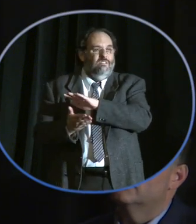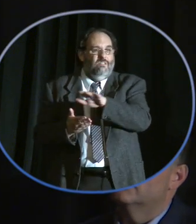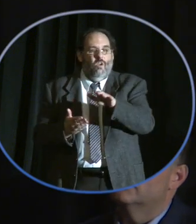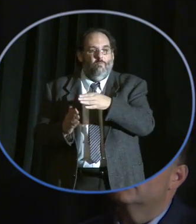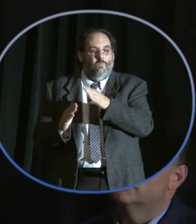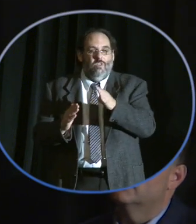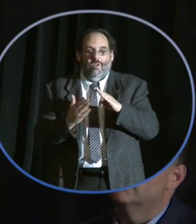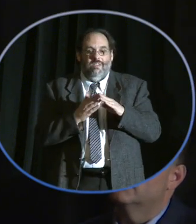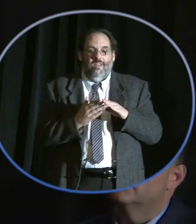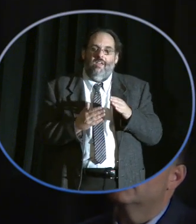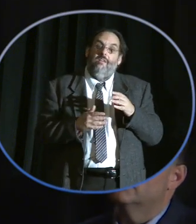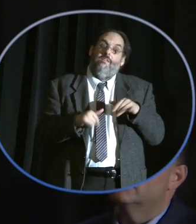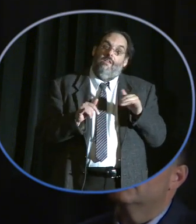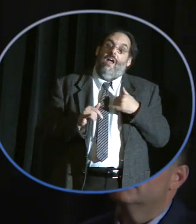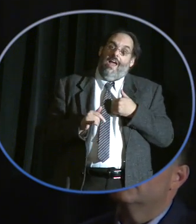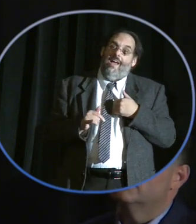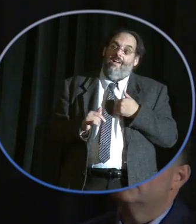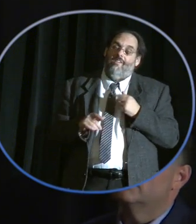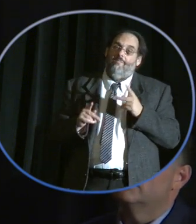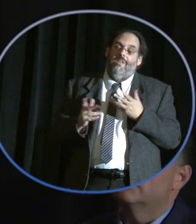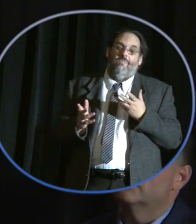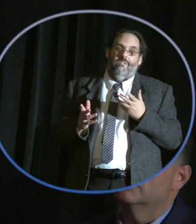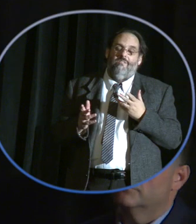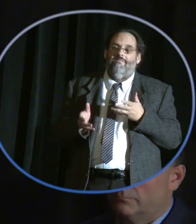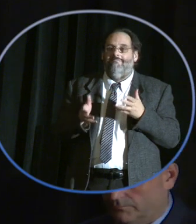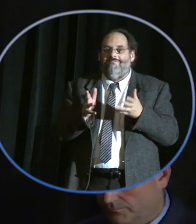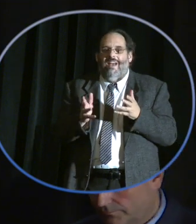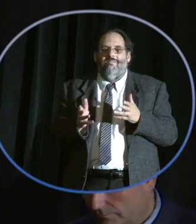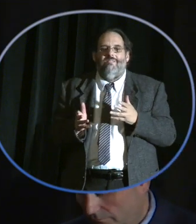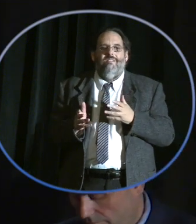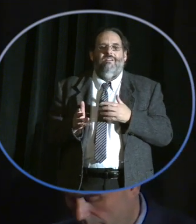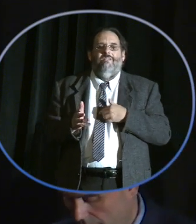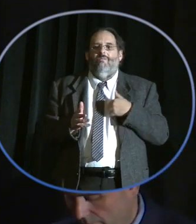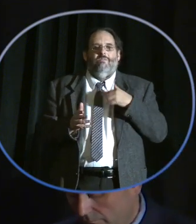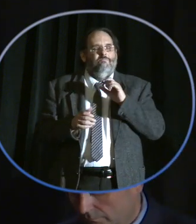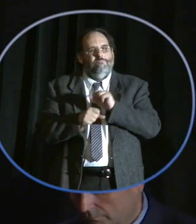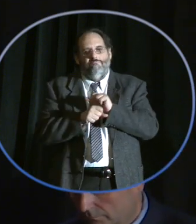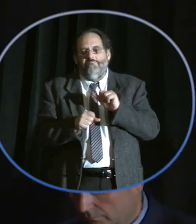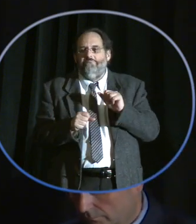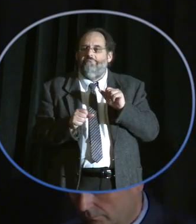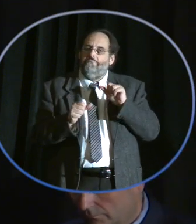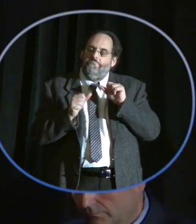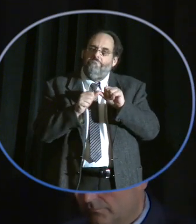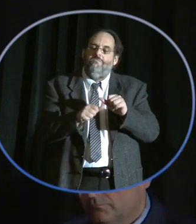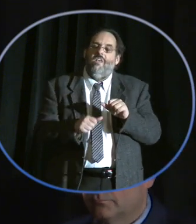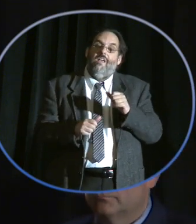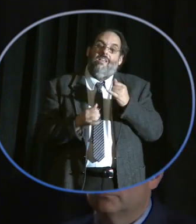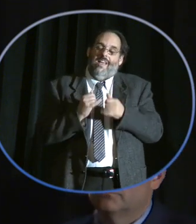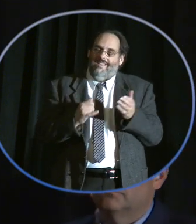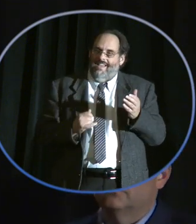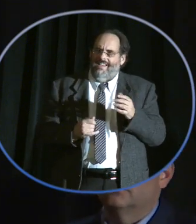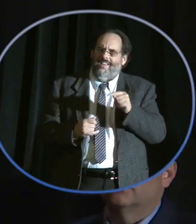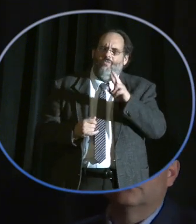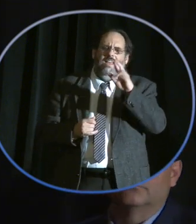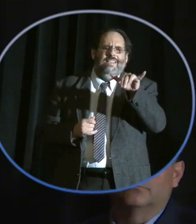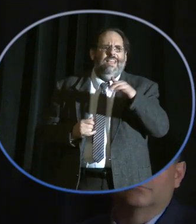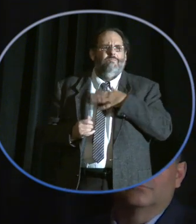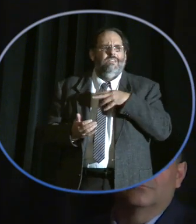City, right? But we still have people who have bled over, so the work continues. The final thing I want to say, Tracy Eastep, please stand